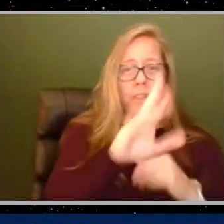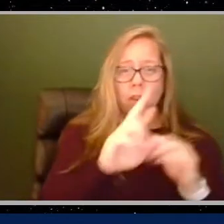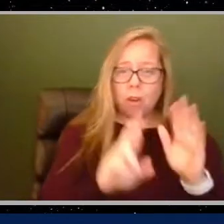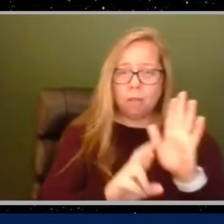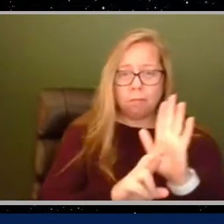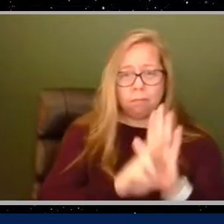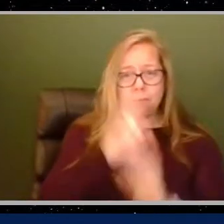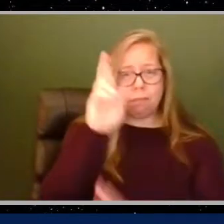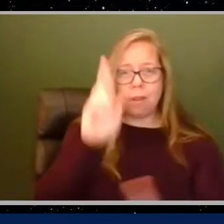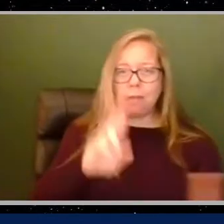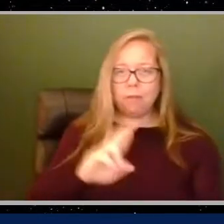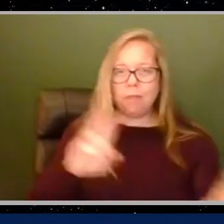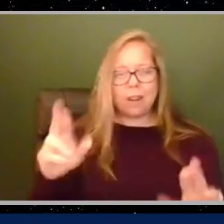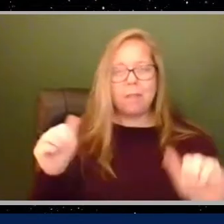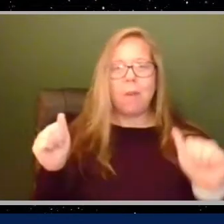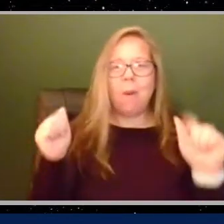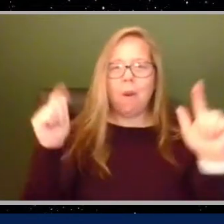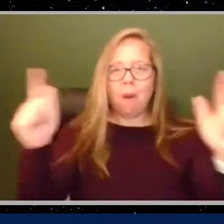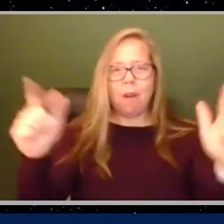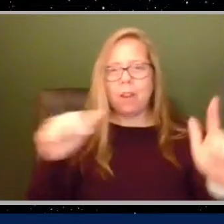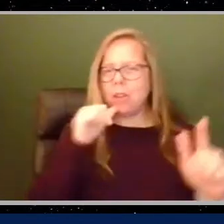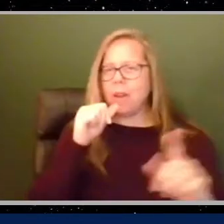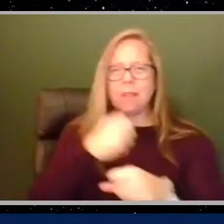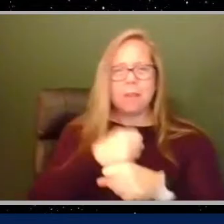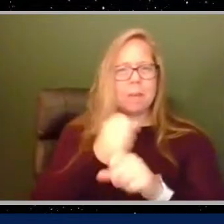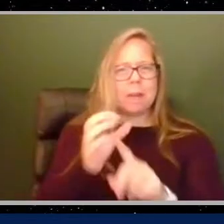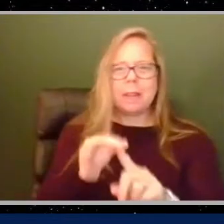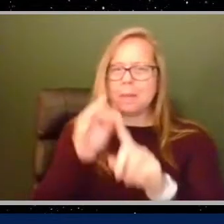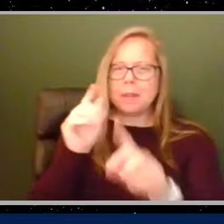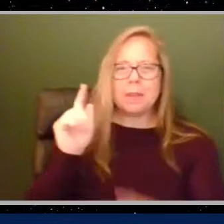and everyone, and you don't have to manufacture it special. Right.